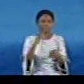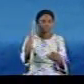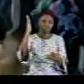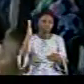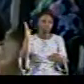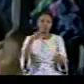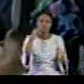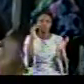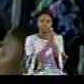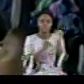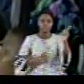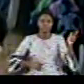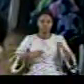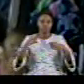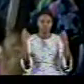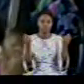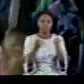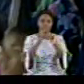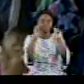Hallelujah.